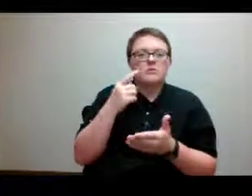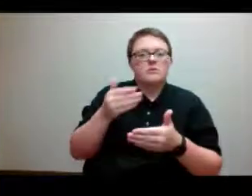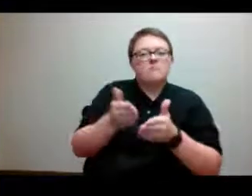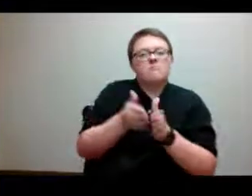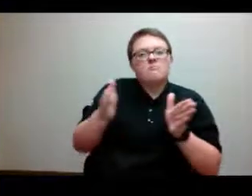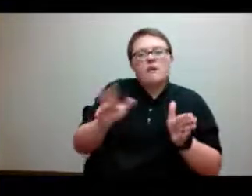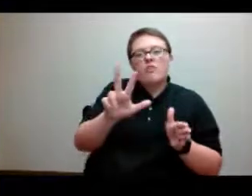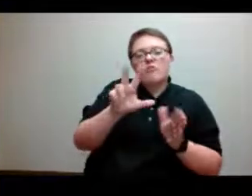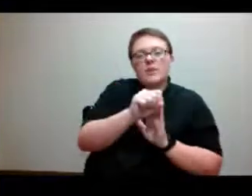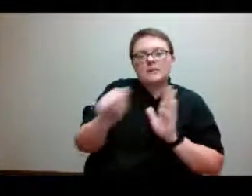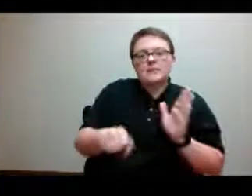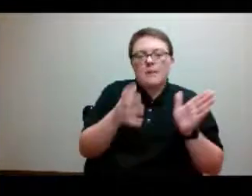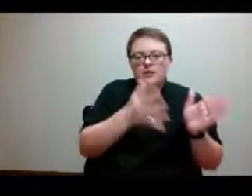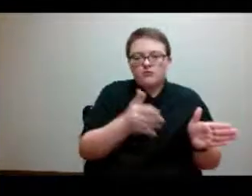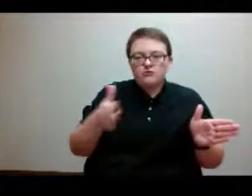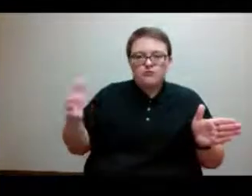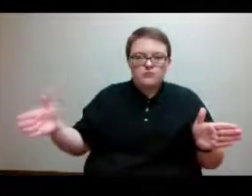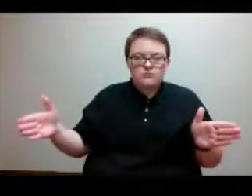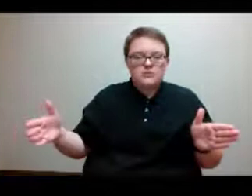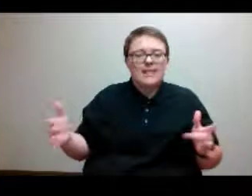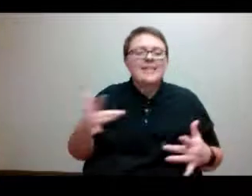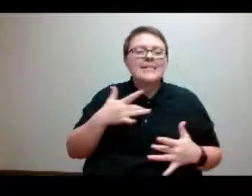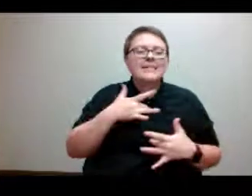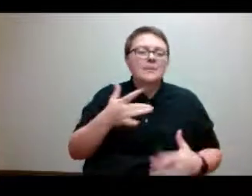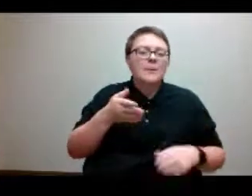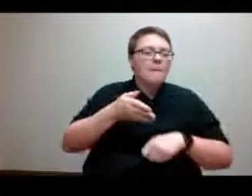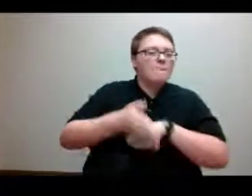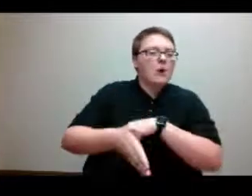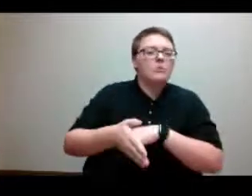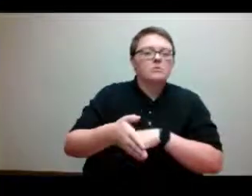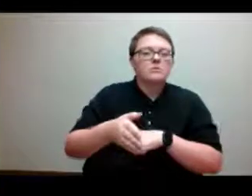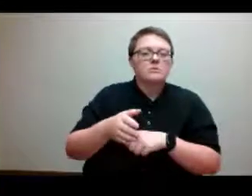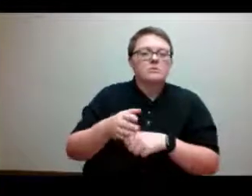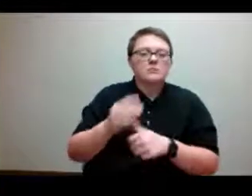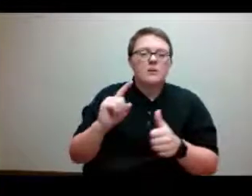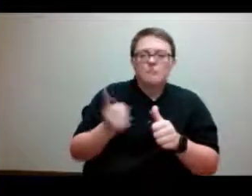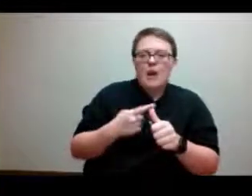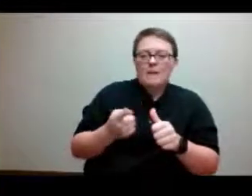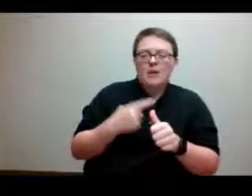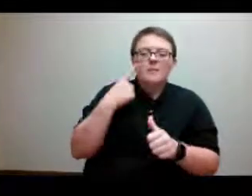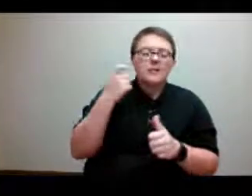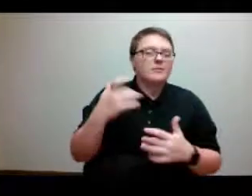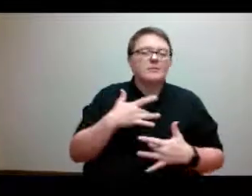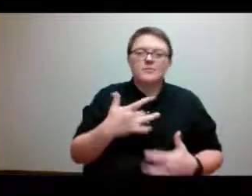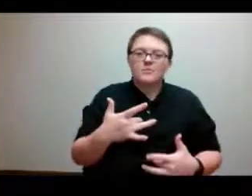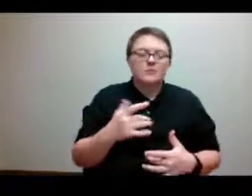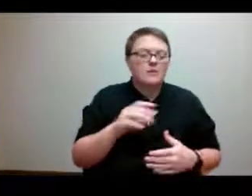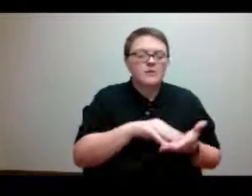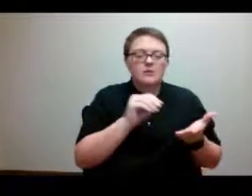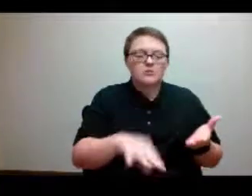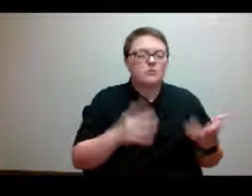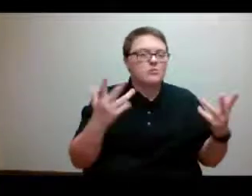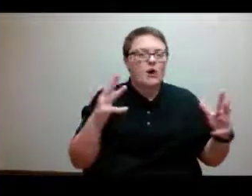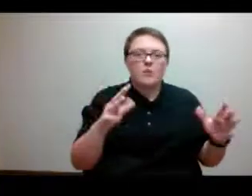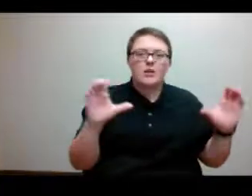post-primary certificate, because the students are typically already certified in radiologic